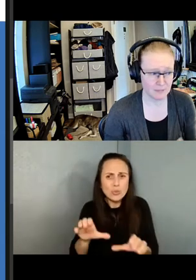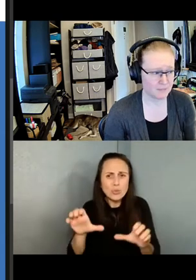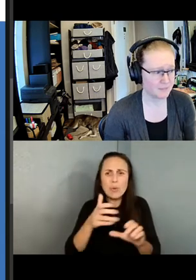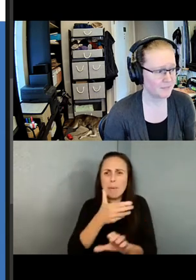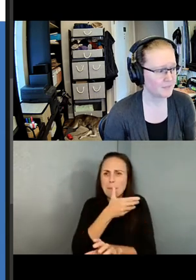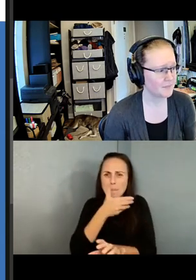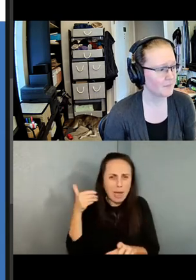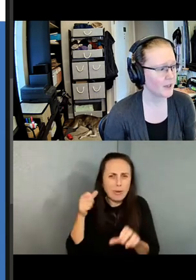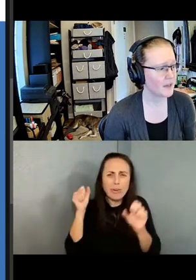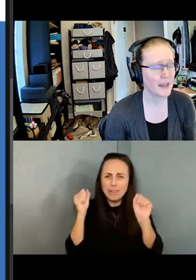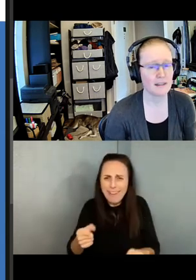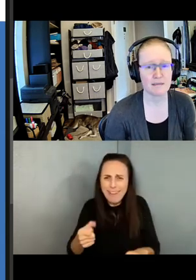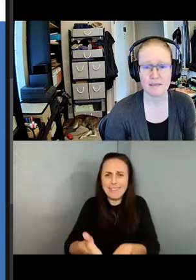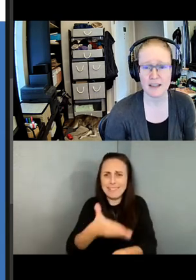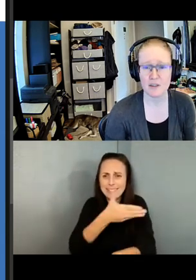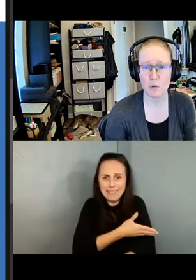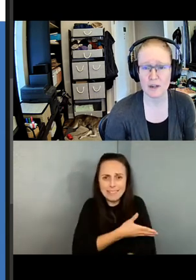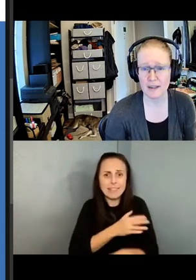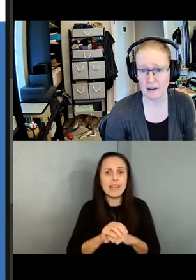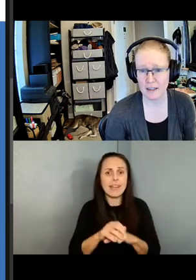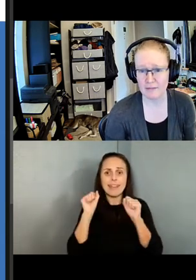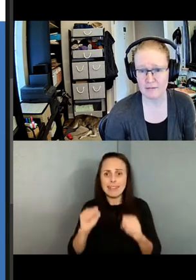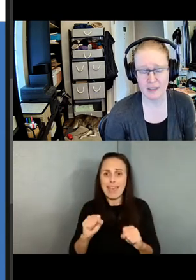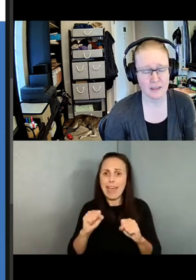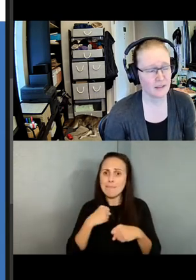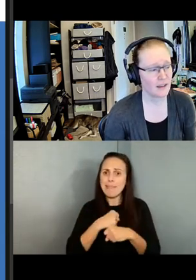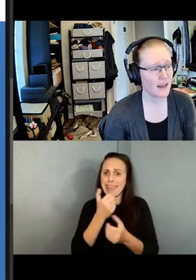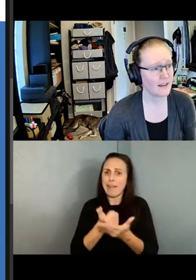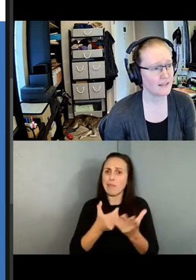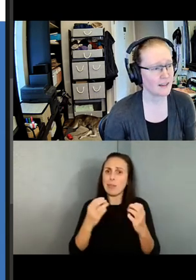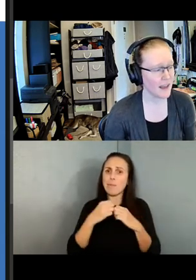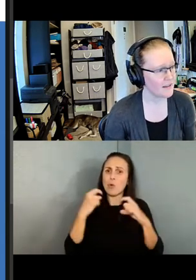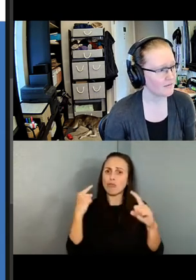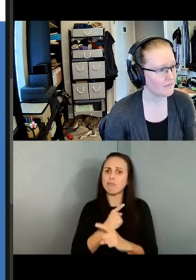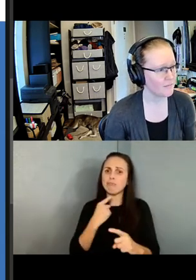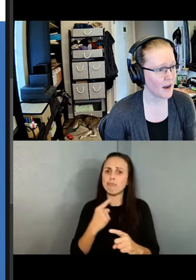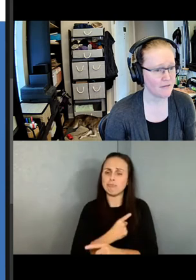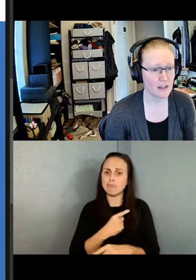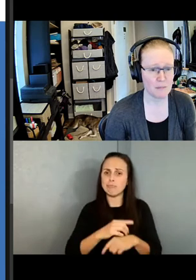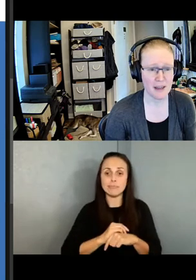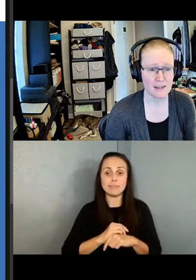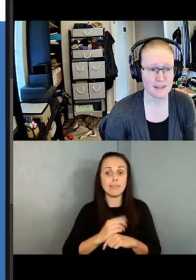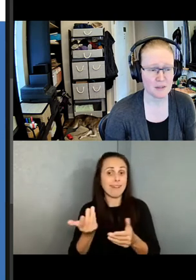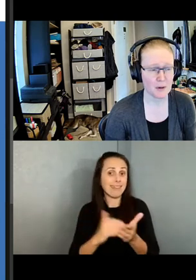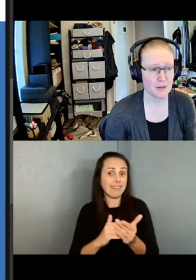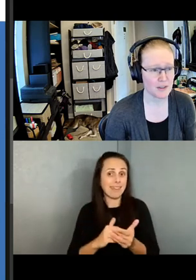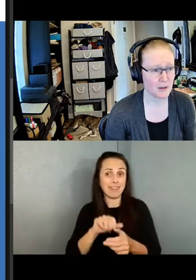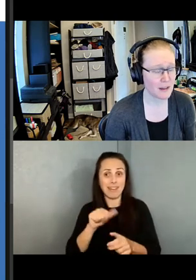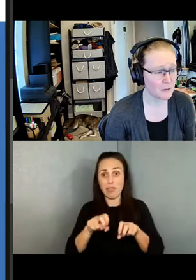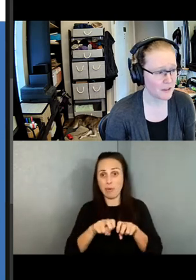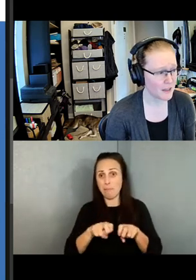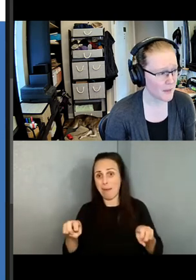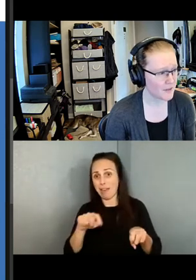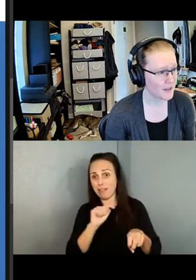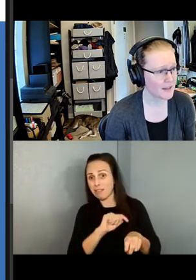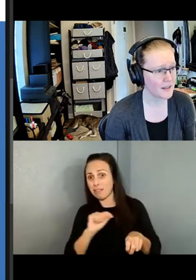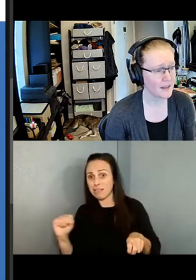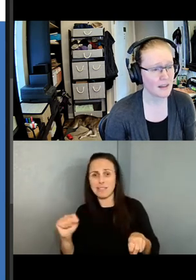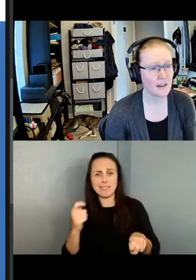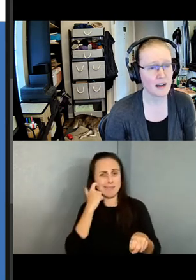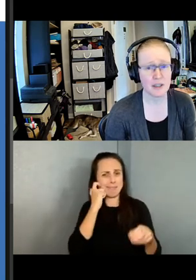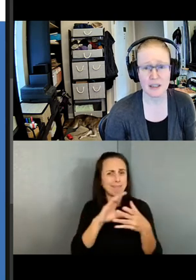better. We could make things ordinary. And again, my fellow panelists have spoken so eloquently about